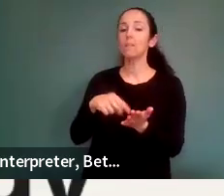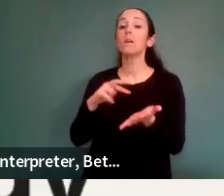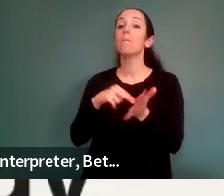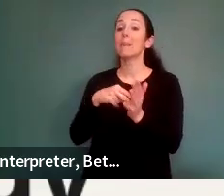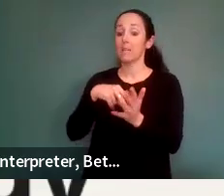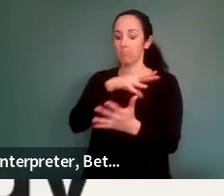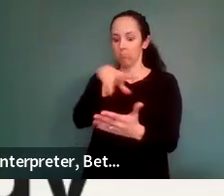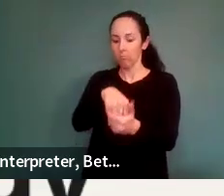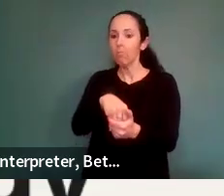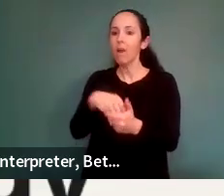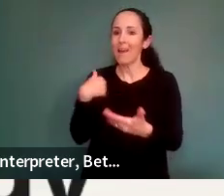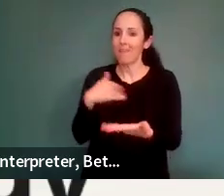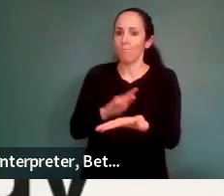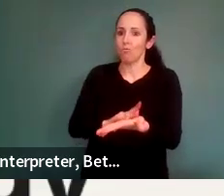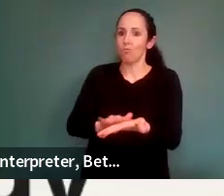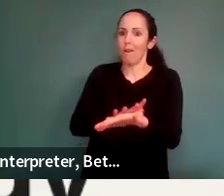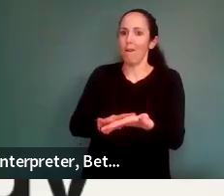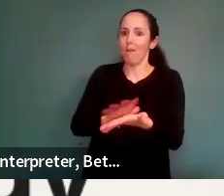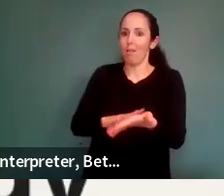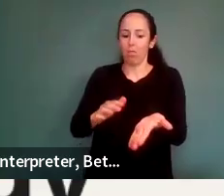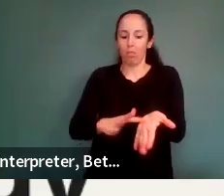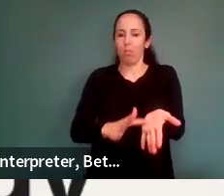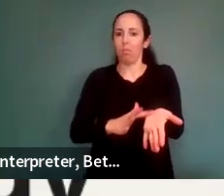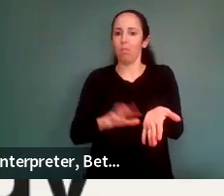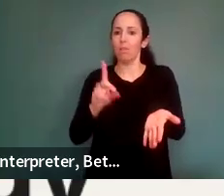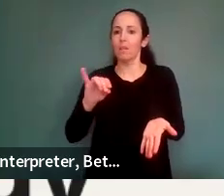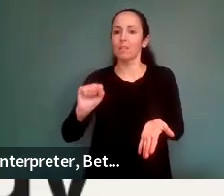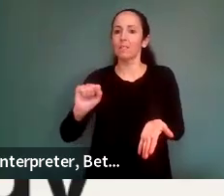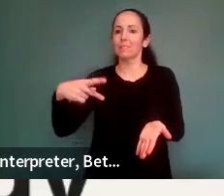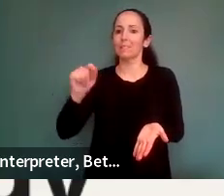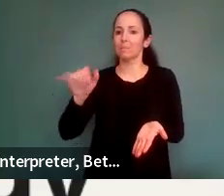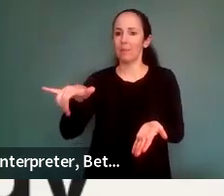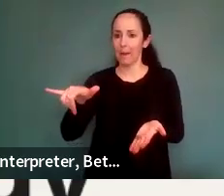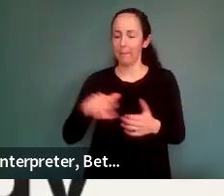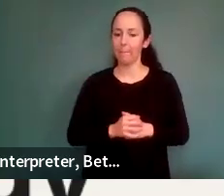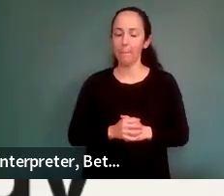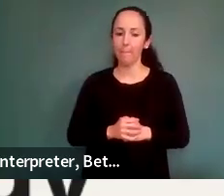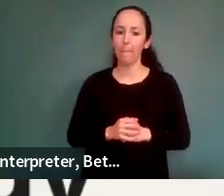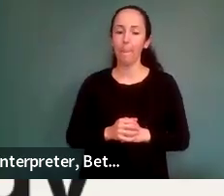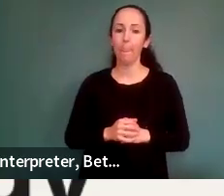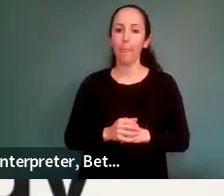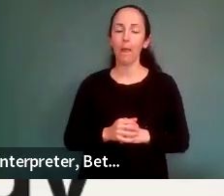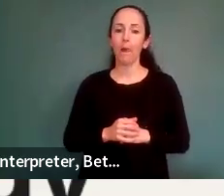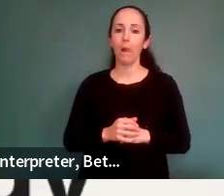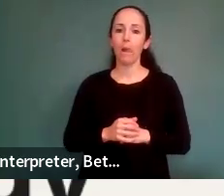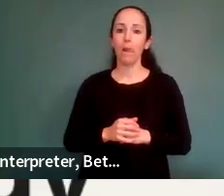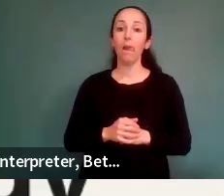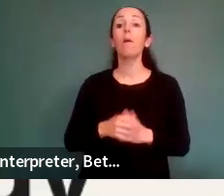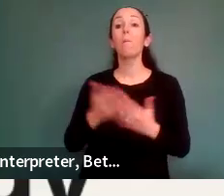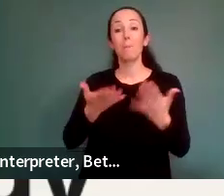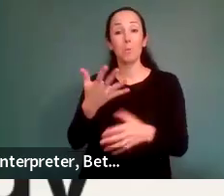Braille display. Now, the note taker could come with a Perkins keyboard